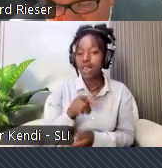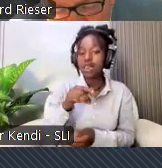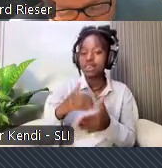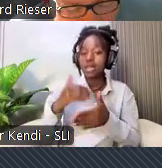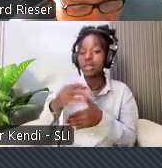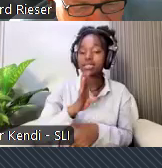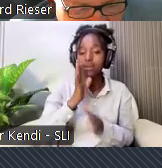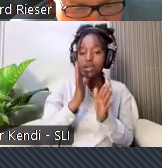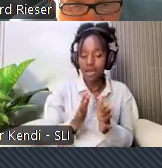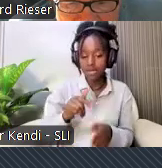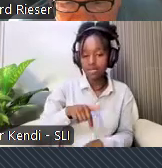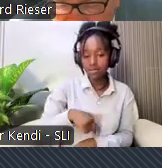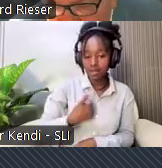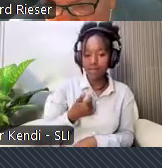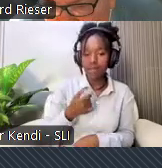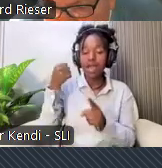person with